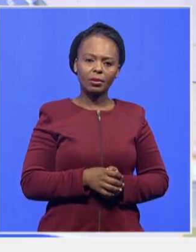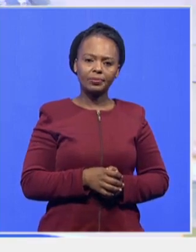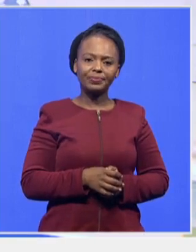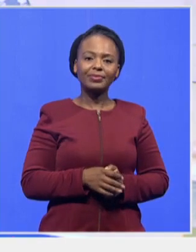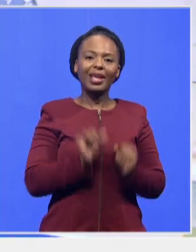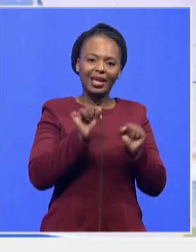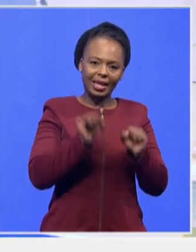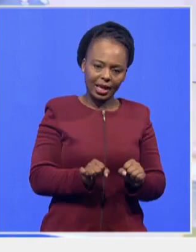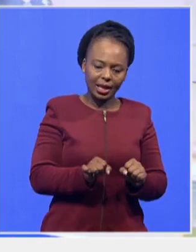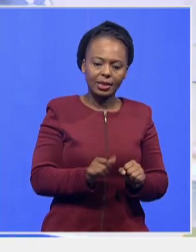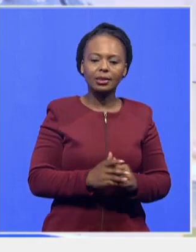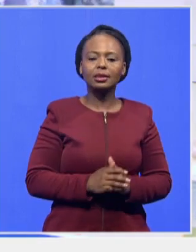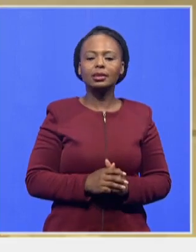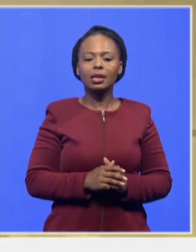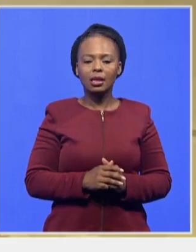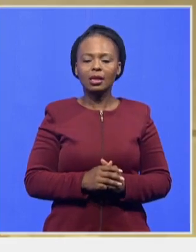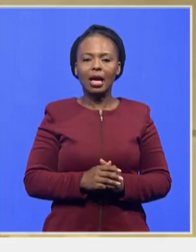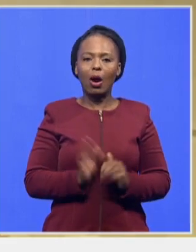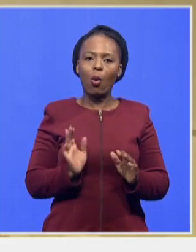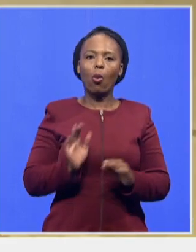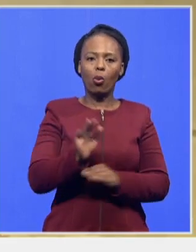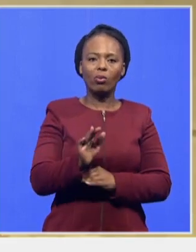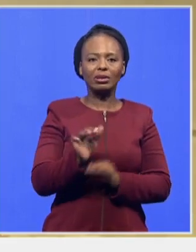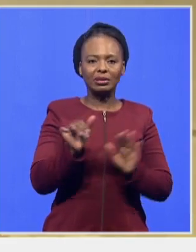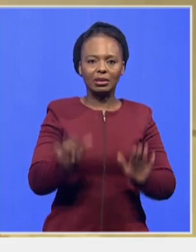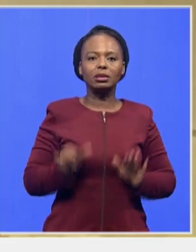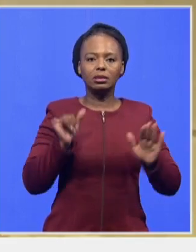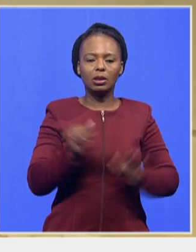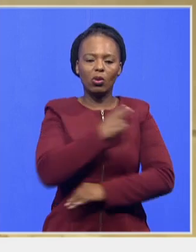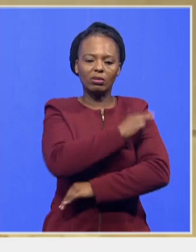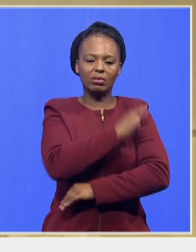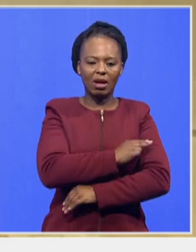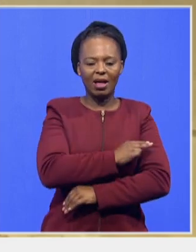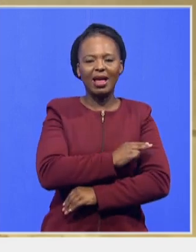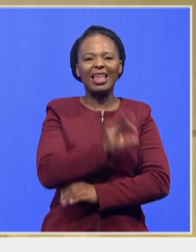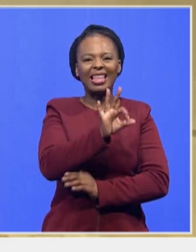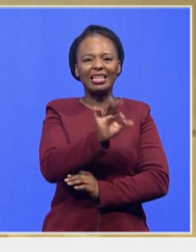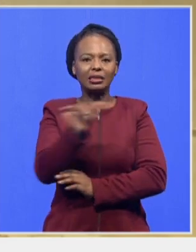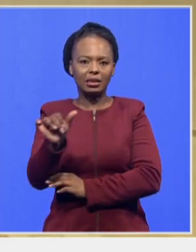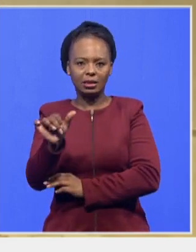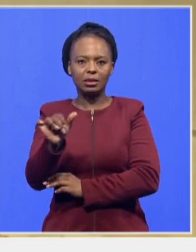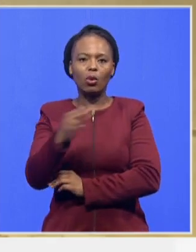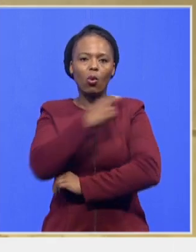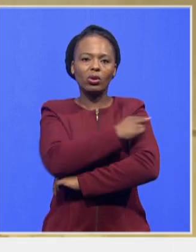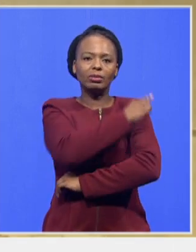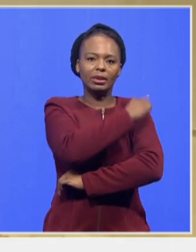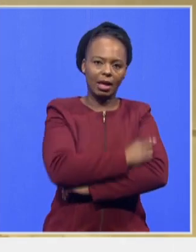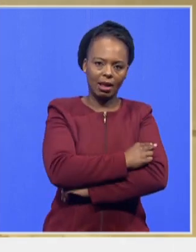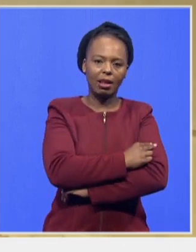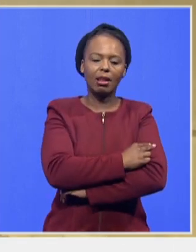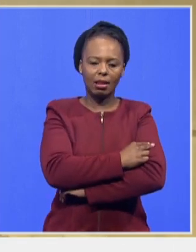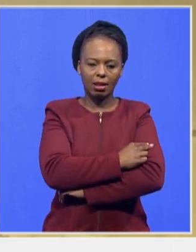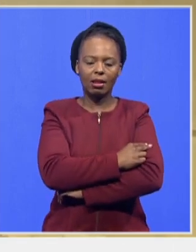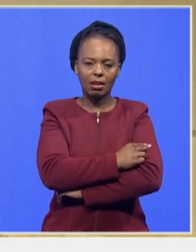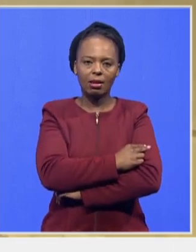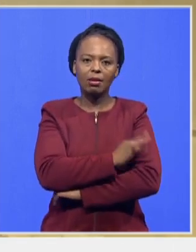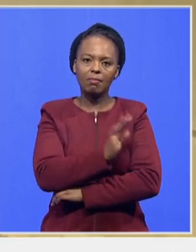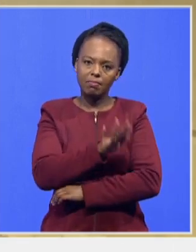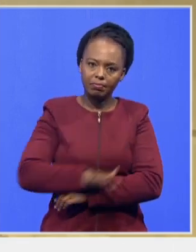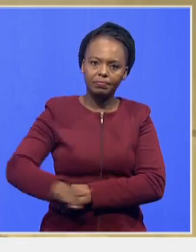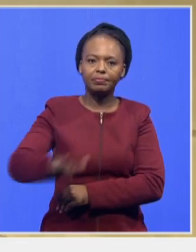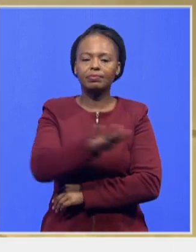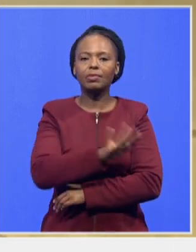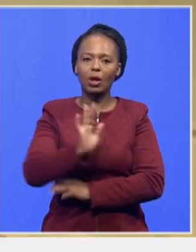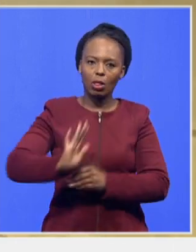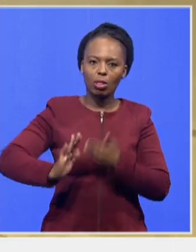Yes, actually, it's more than 16 hospitals. It's about 36 hospitals in all of the Sudanese states right now are out